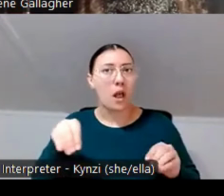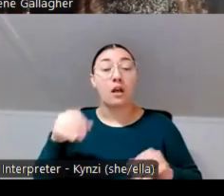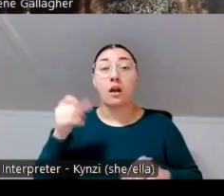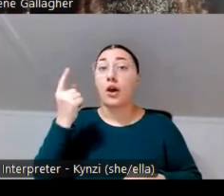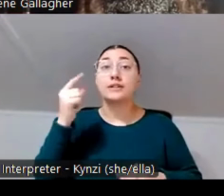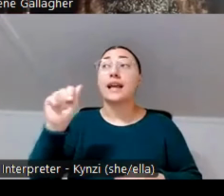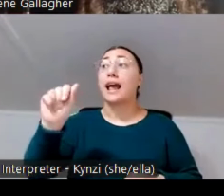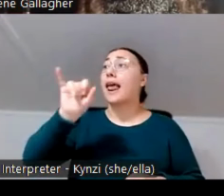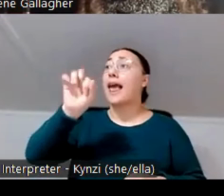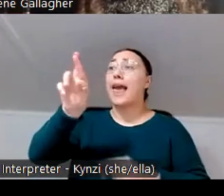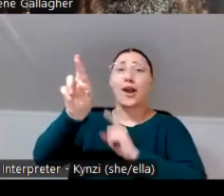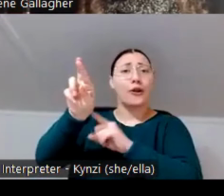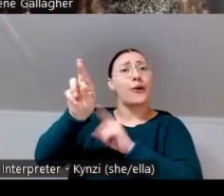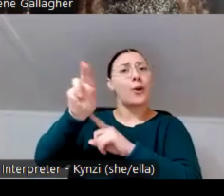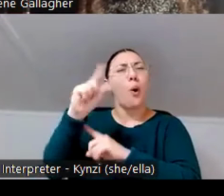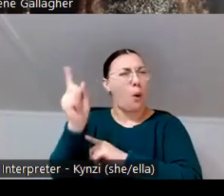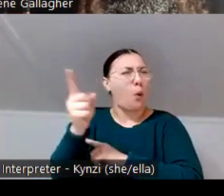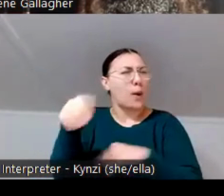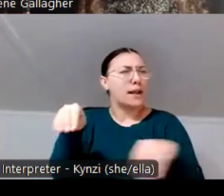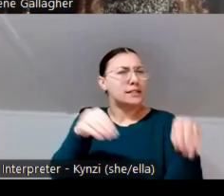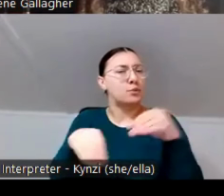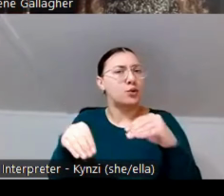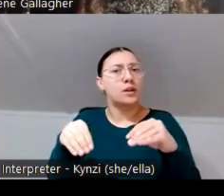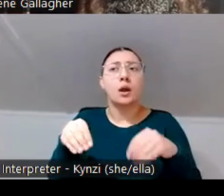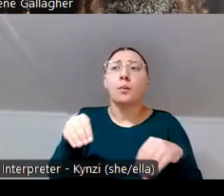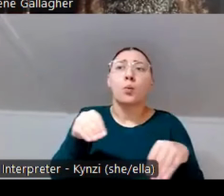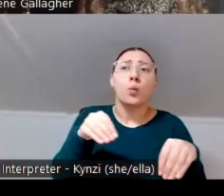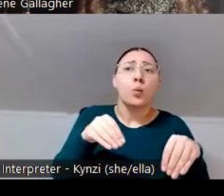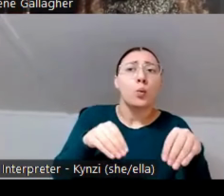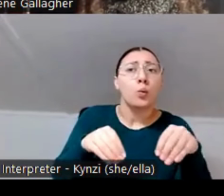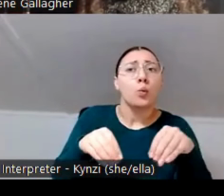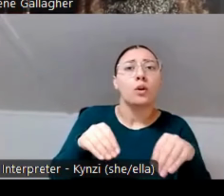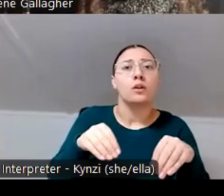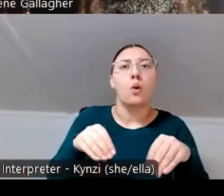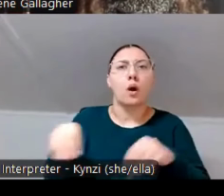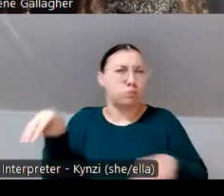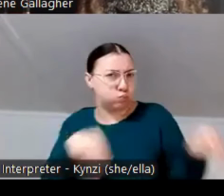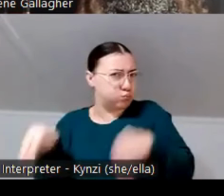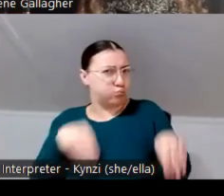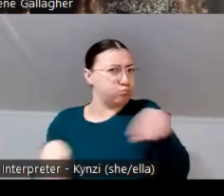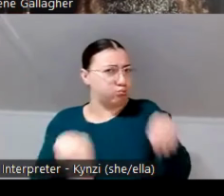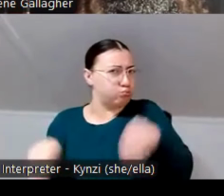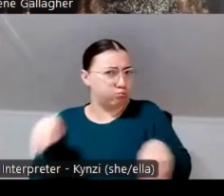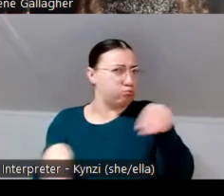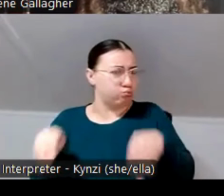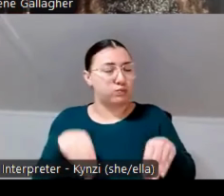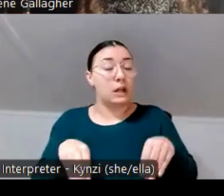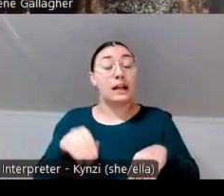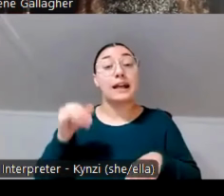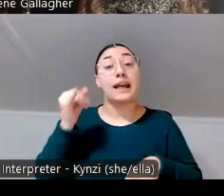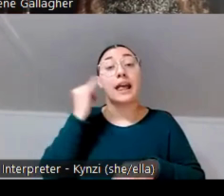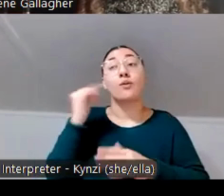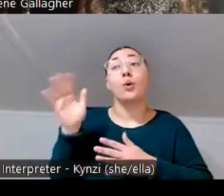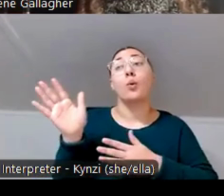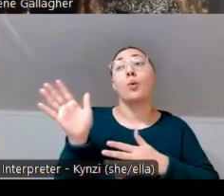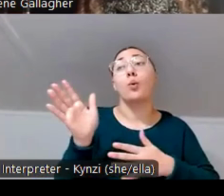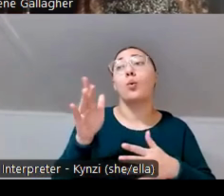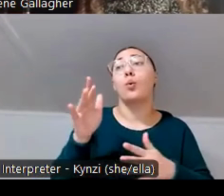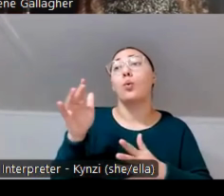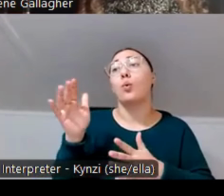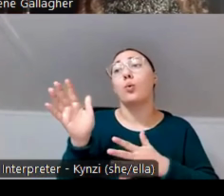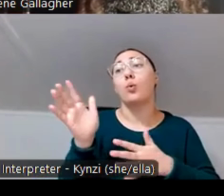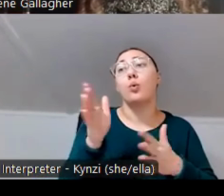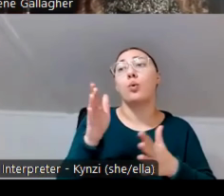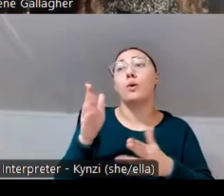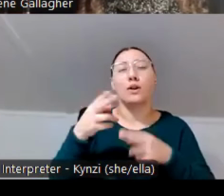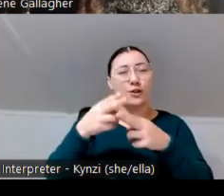and sometimes slow. When it's moving slowly, wind is called a breeze. Strong